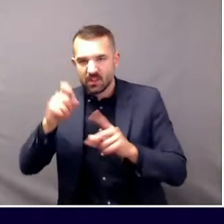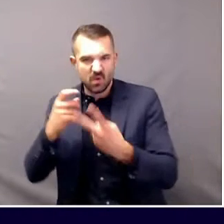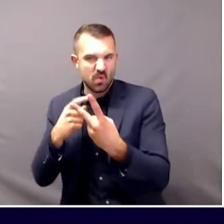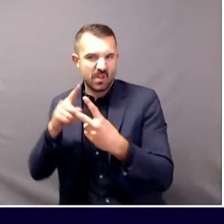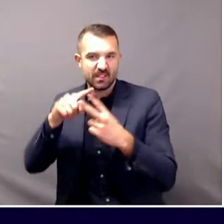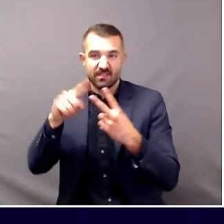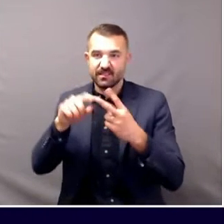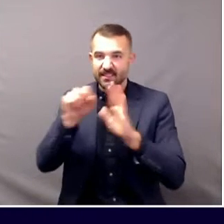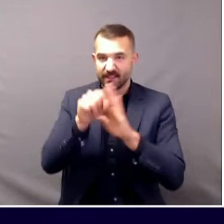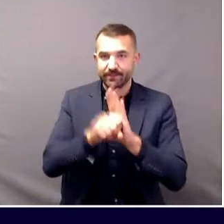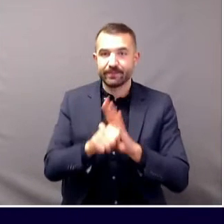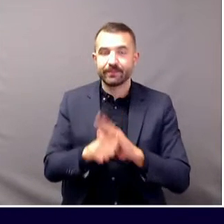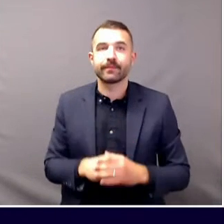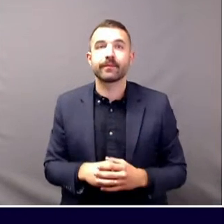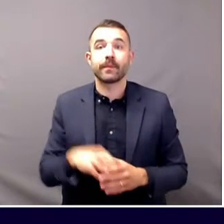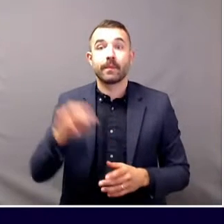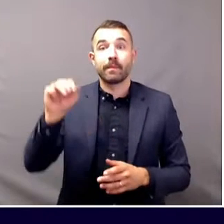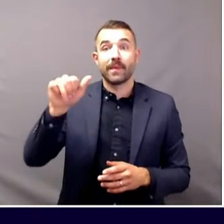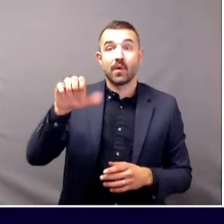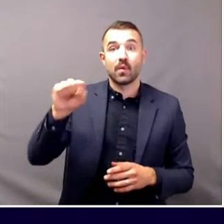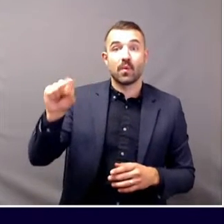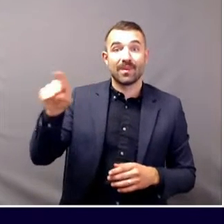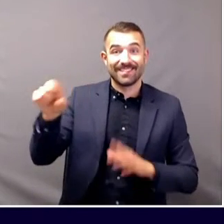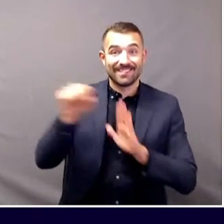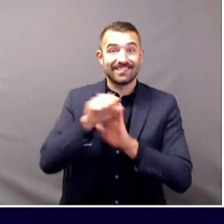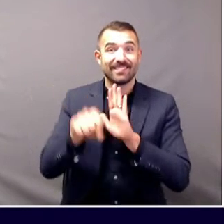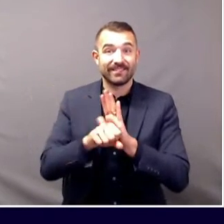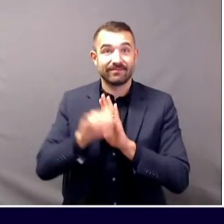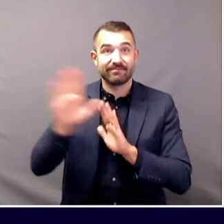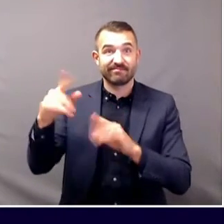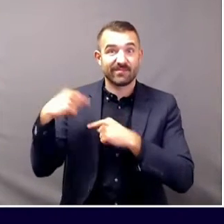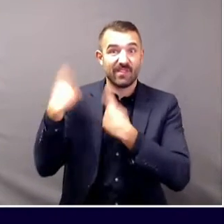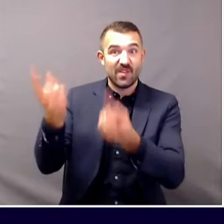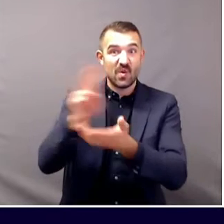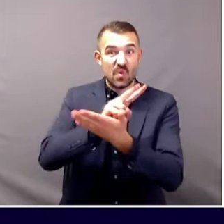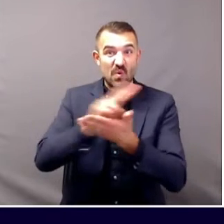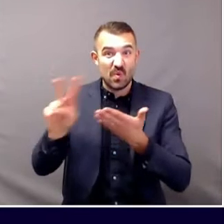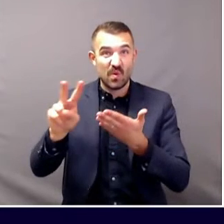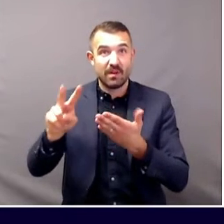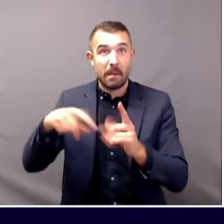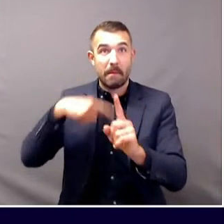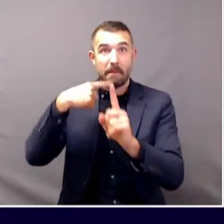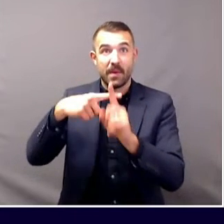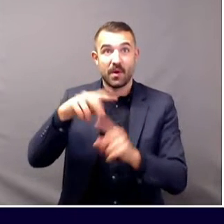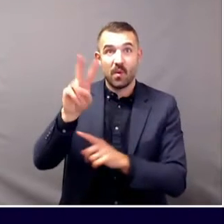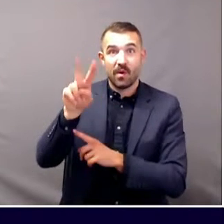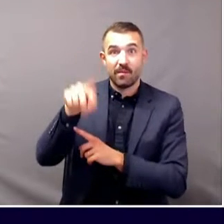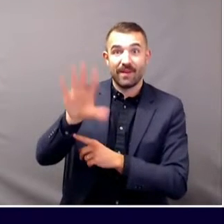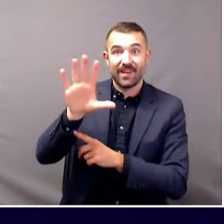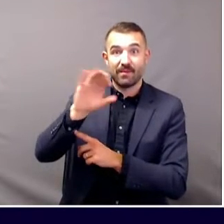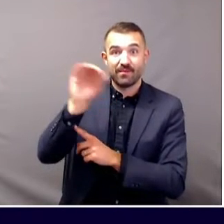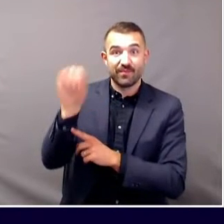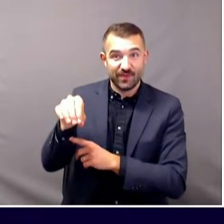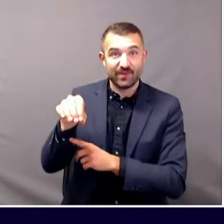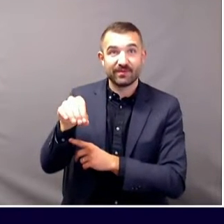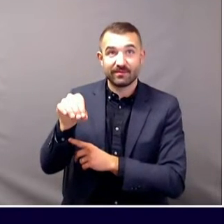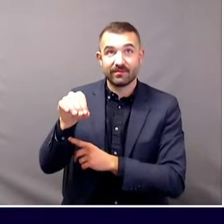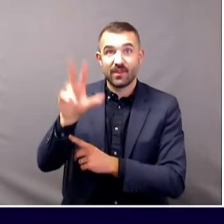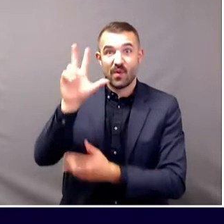has had a positivity rate of 2.5% and 3,384 new cases per